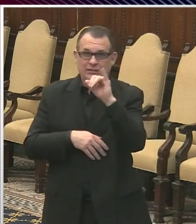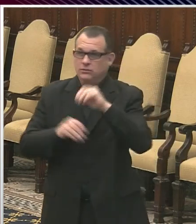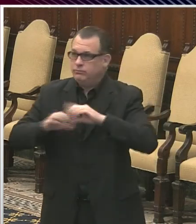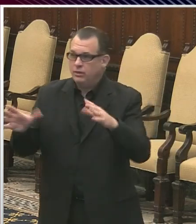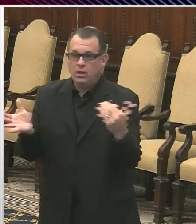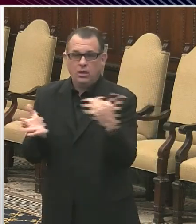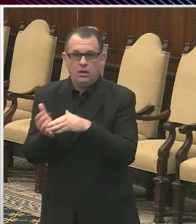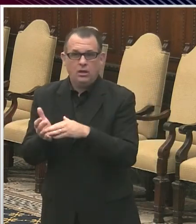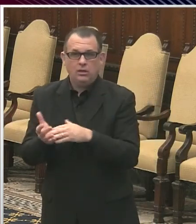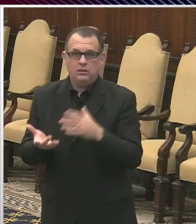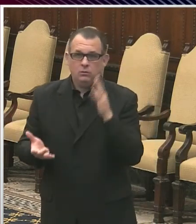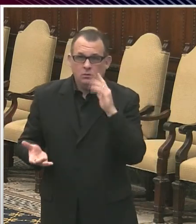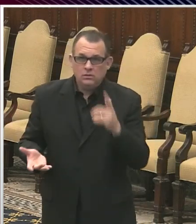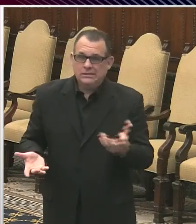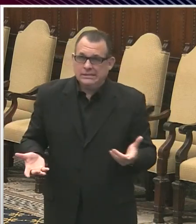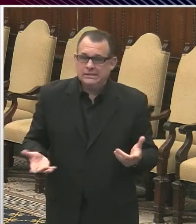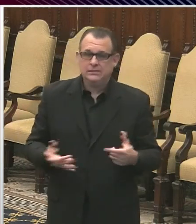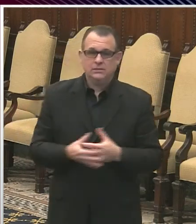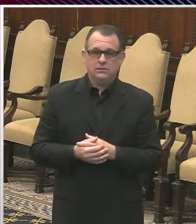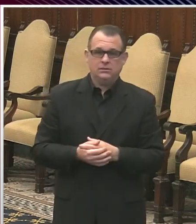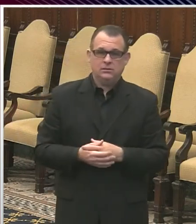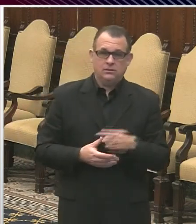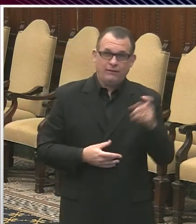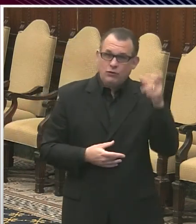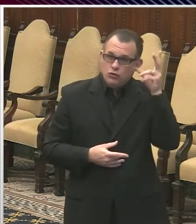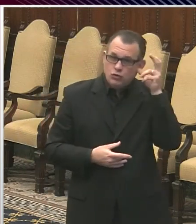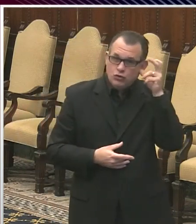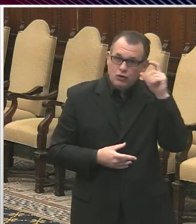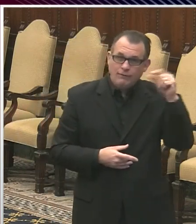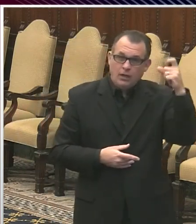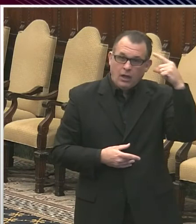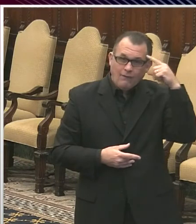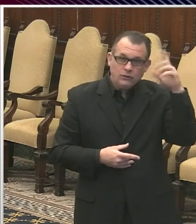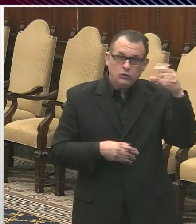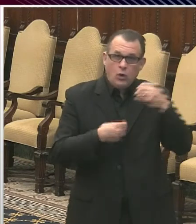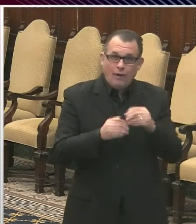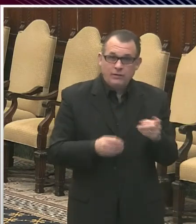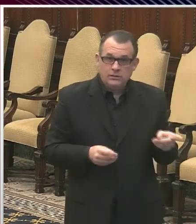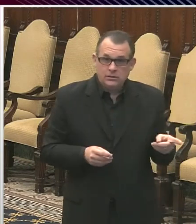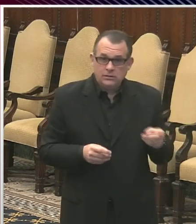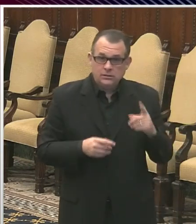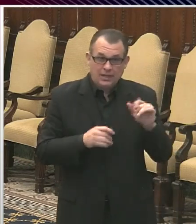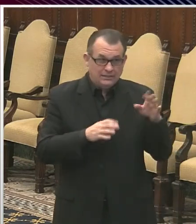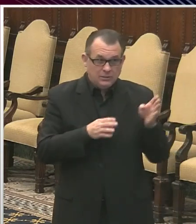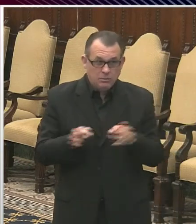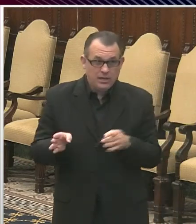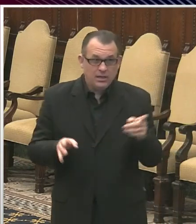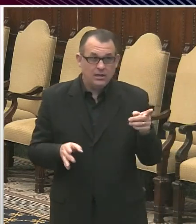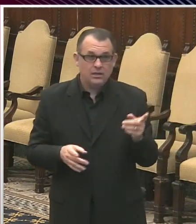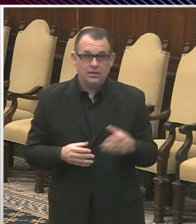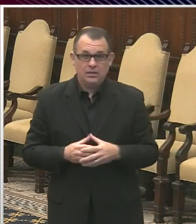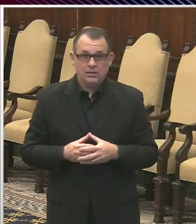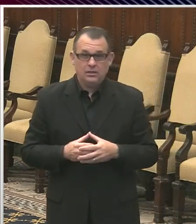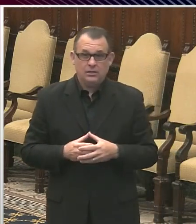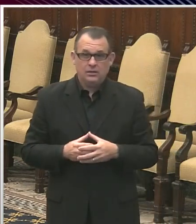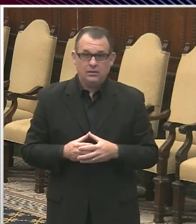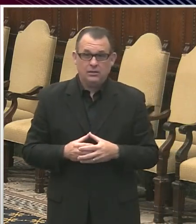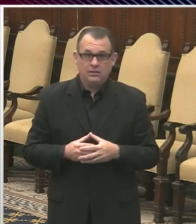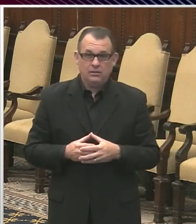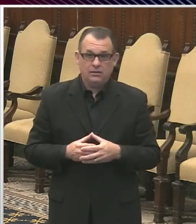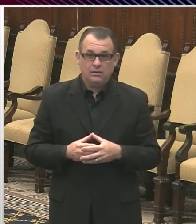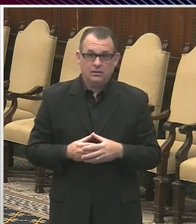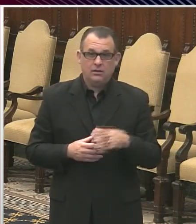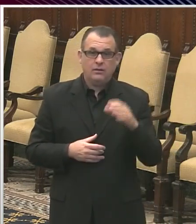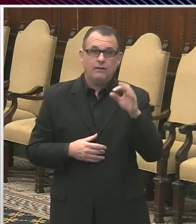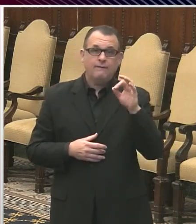that. Okay, so had you heard from the governor's office that announcement was planned? I'd heard that there was a government